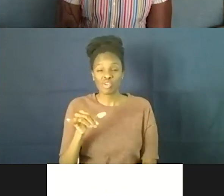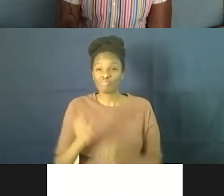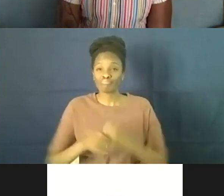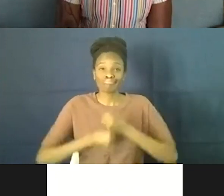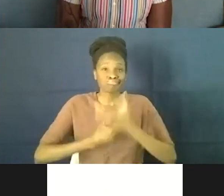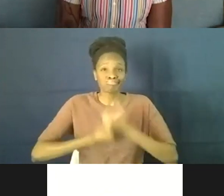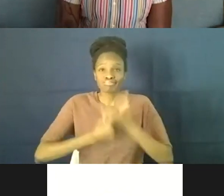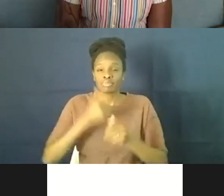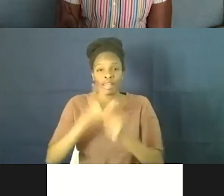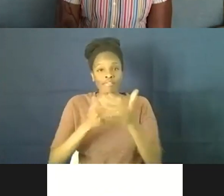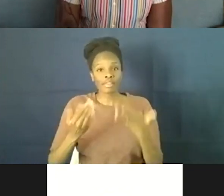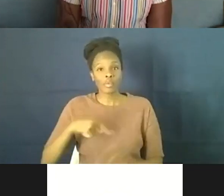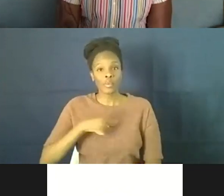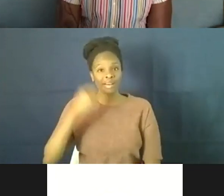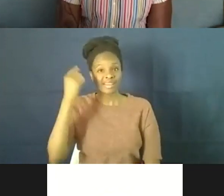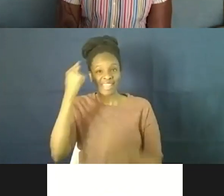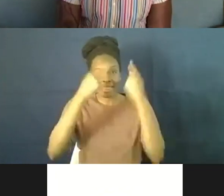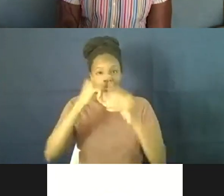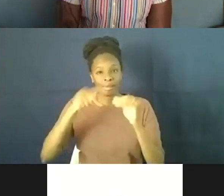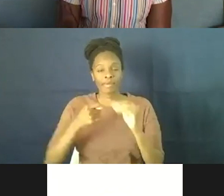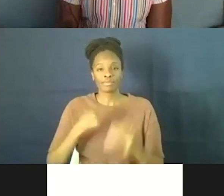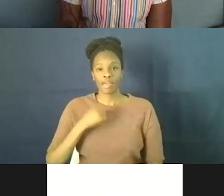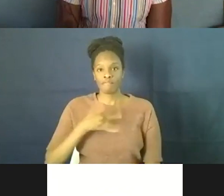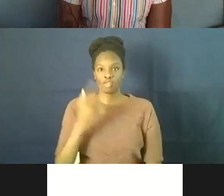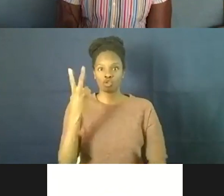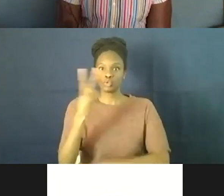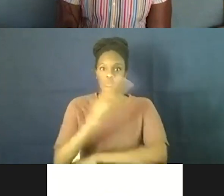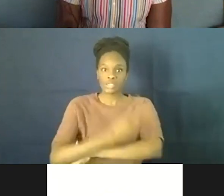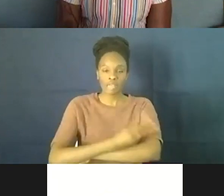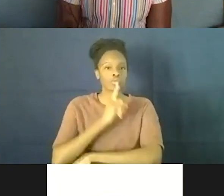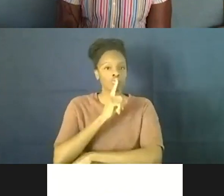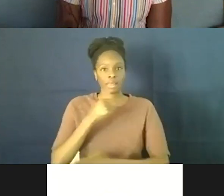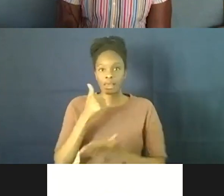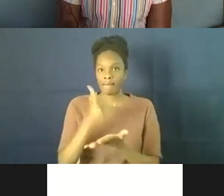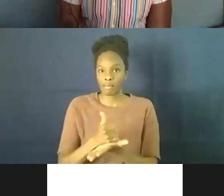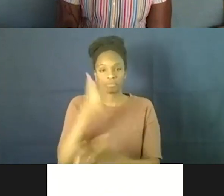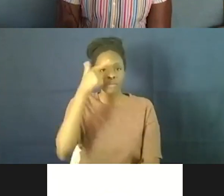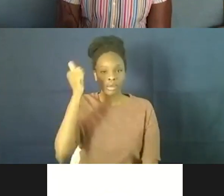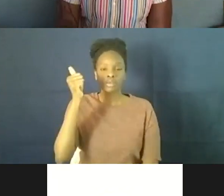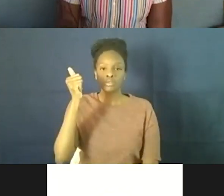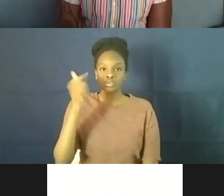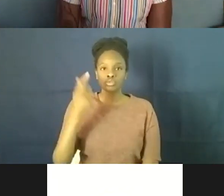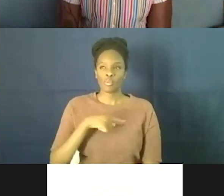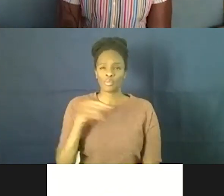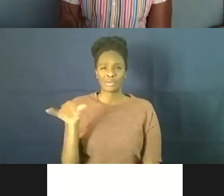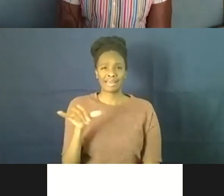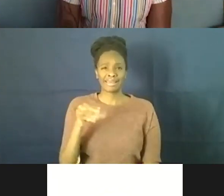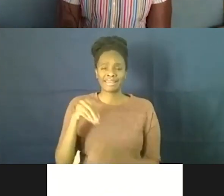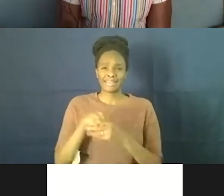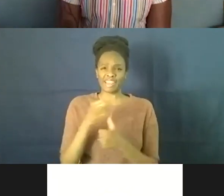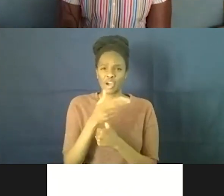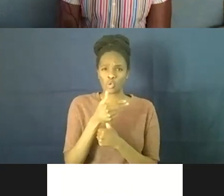you know. I felt like those 2 days really helped because we were also like, we were kind of like in a hotel